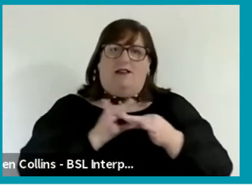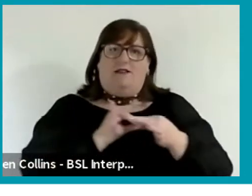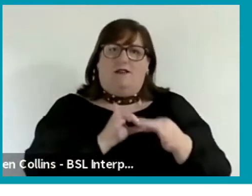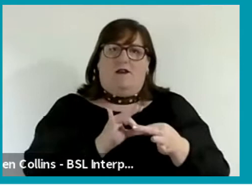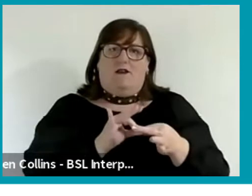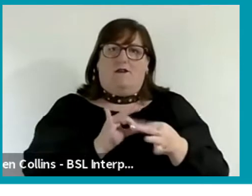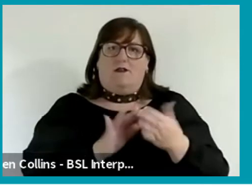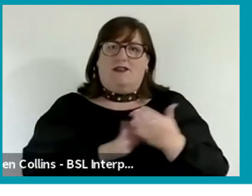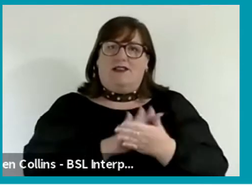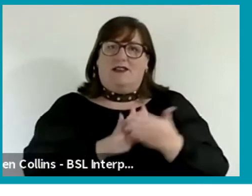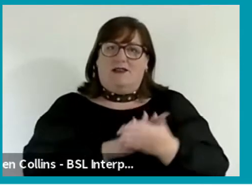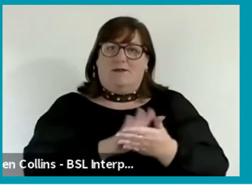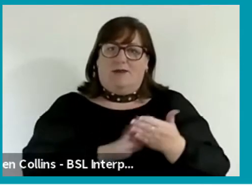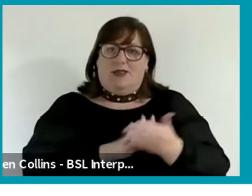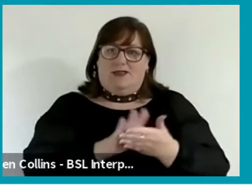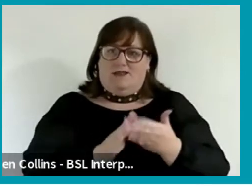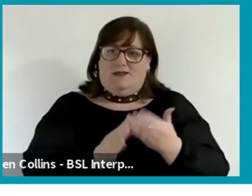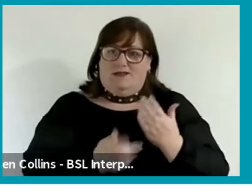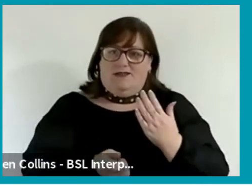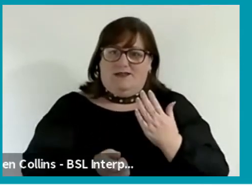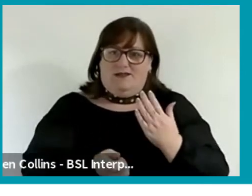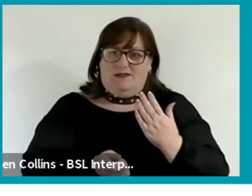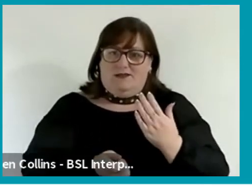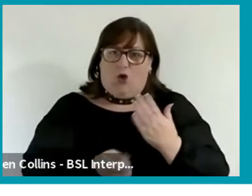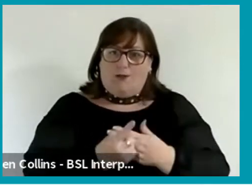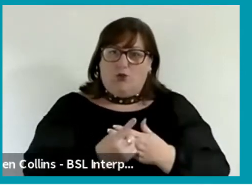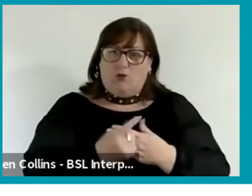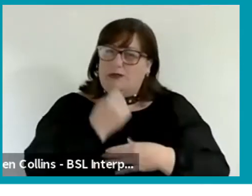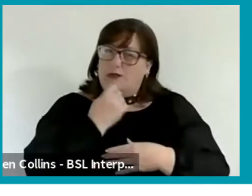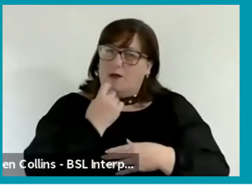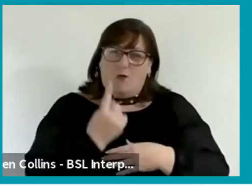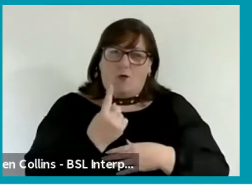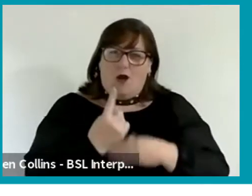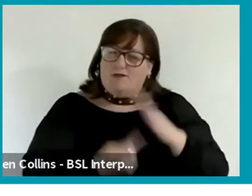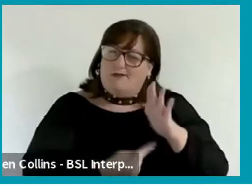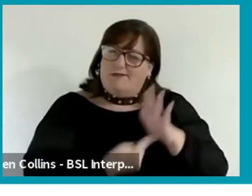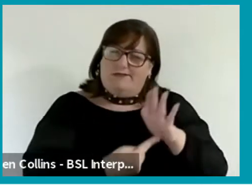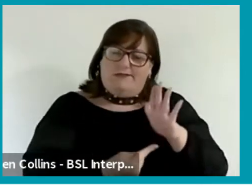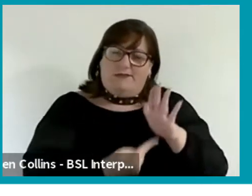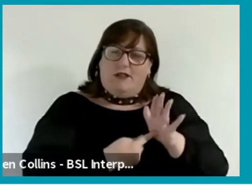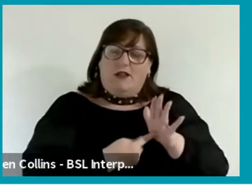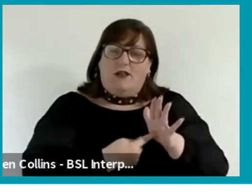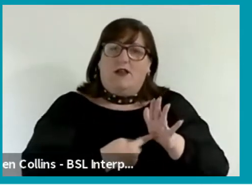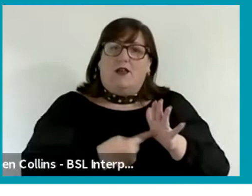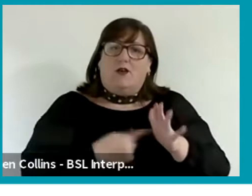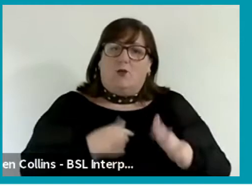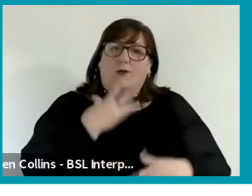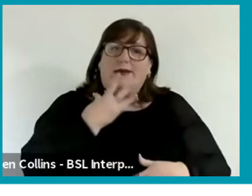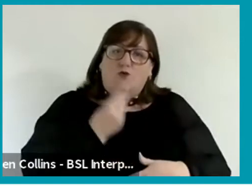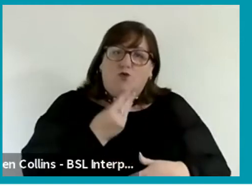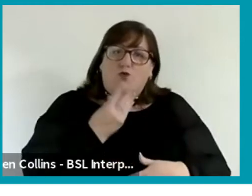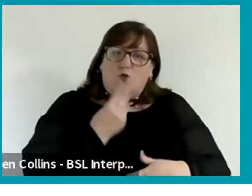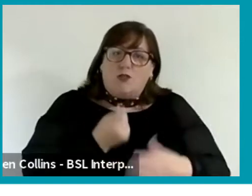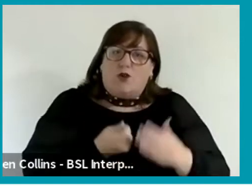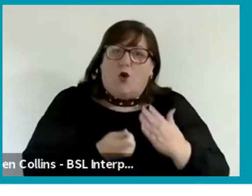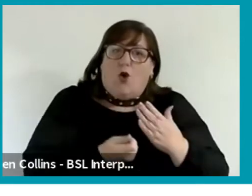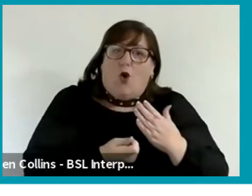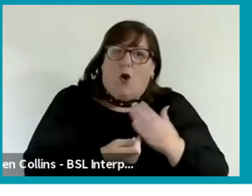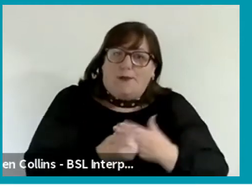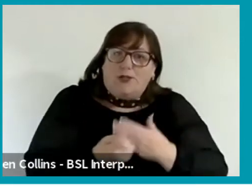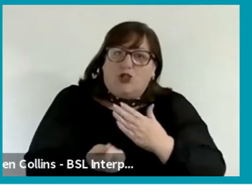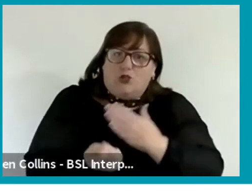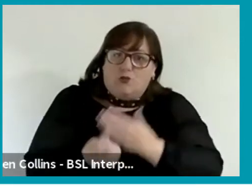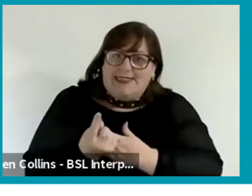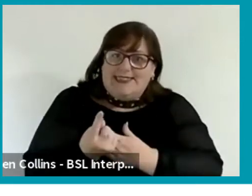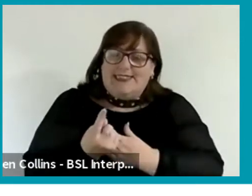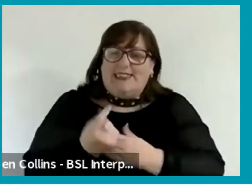opportunity is the lifeblood of our business. We find opportunities, we make sure to use these opportunities